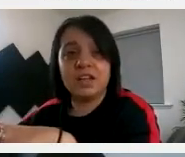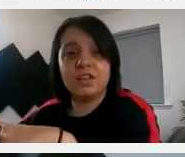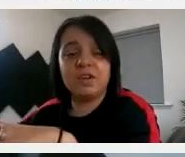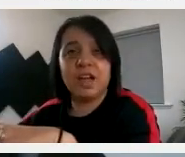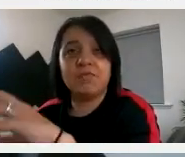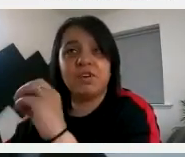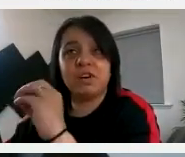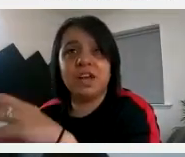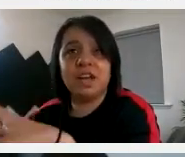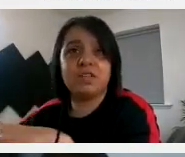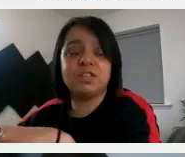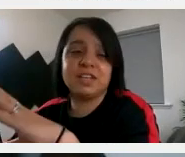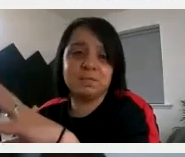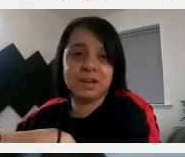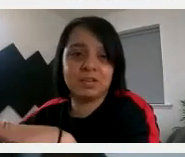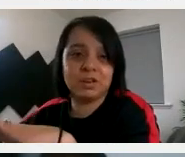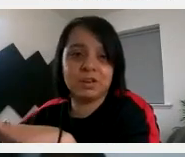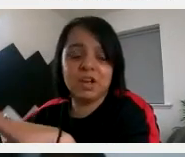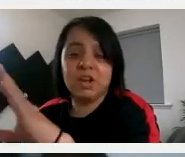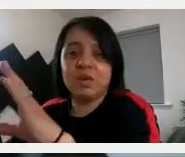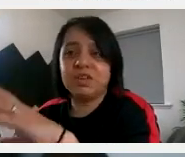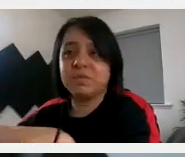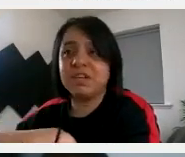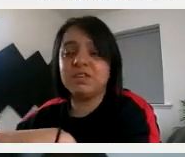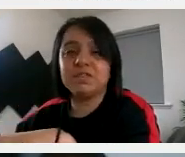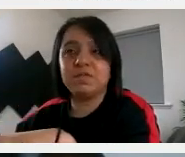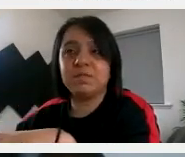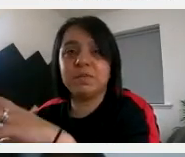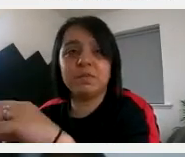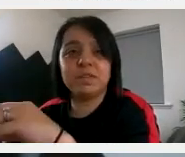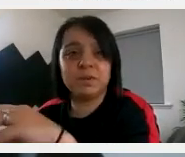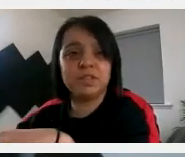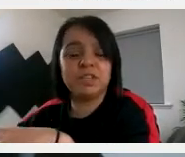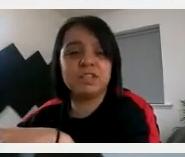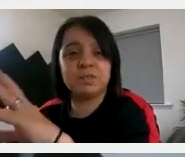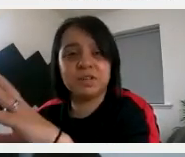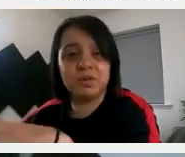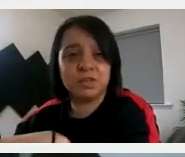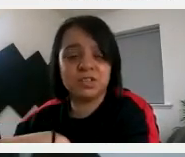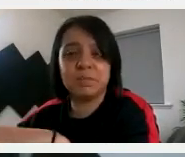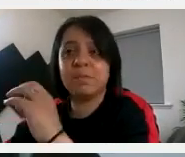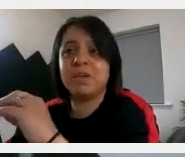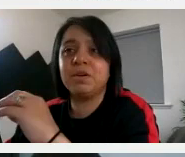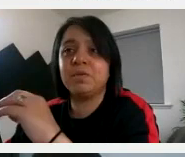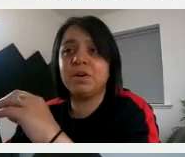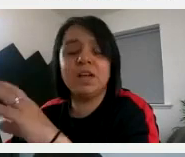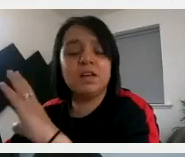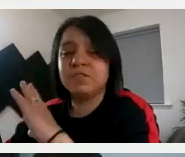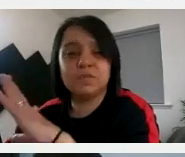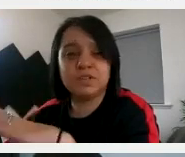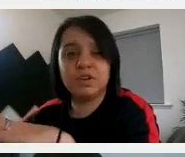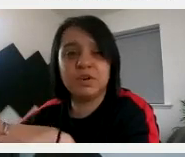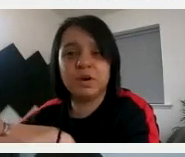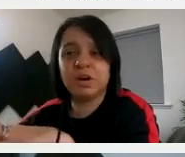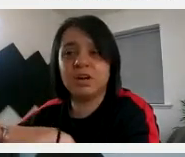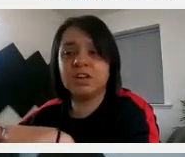in the UK regarding languages, and it's Makaton, which is mainly used for people with disabilities, especially autism, and people It doesn't